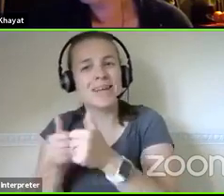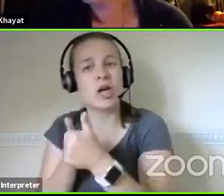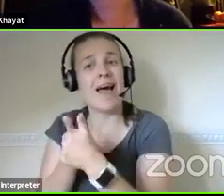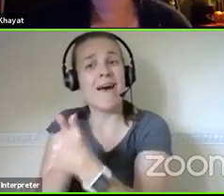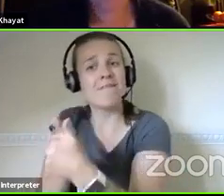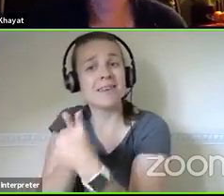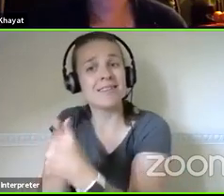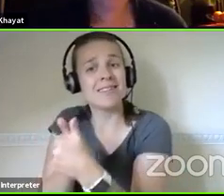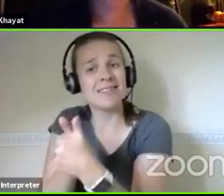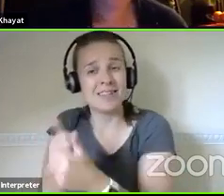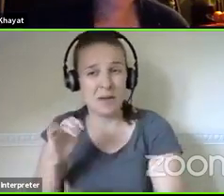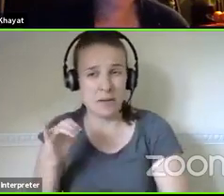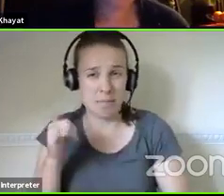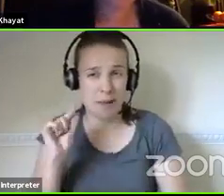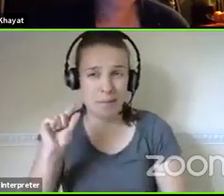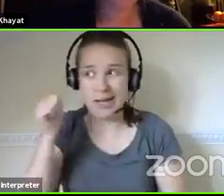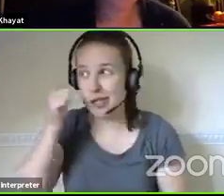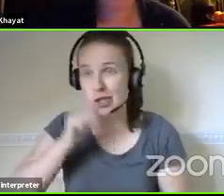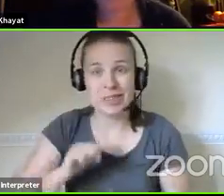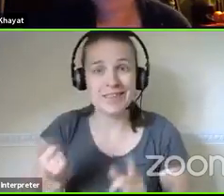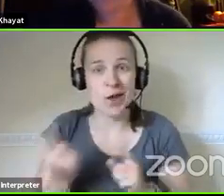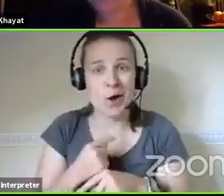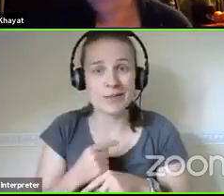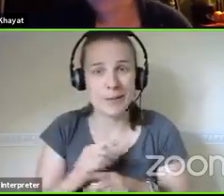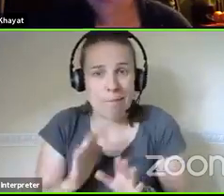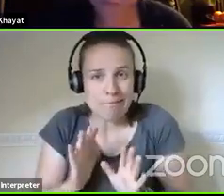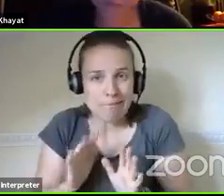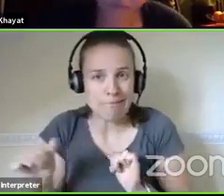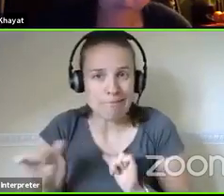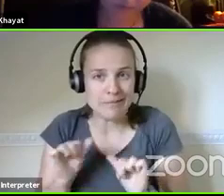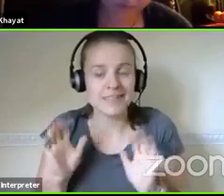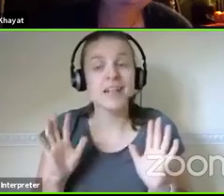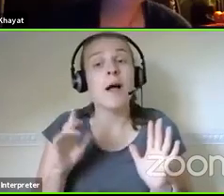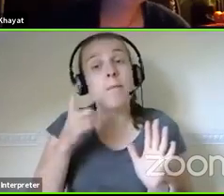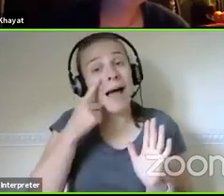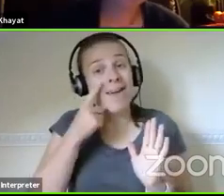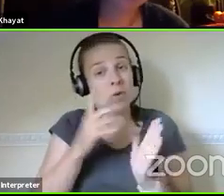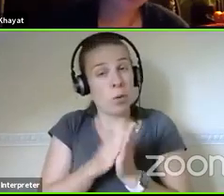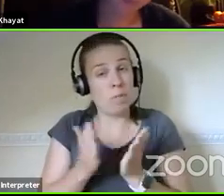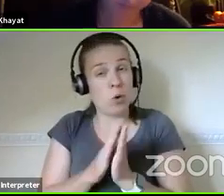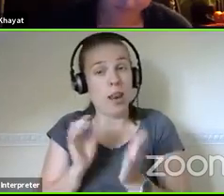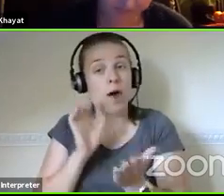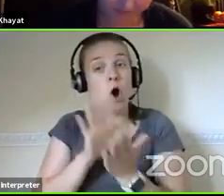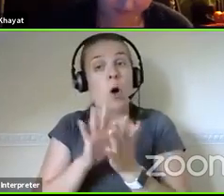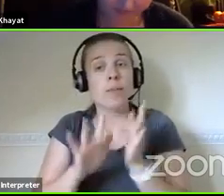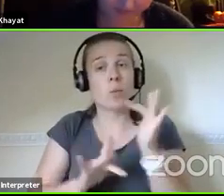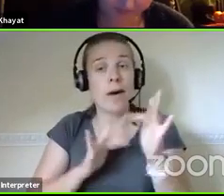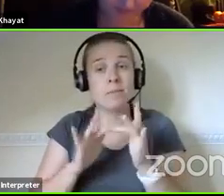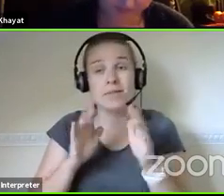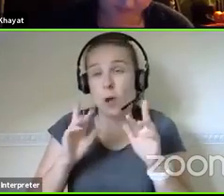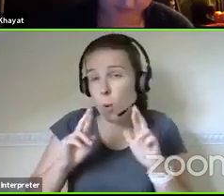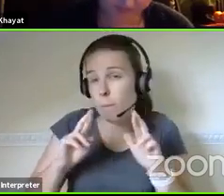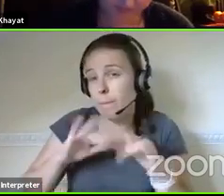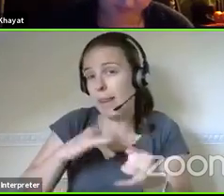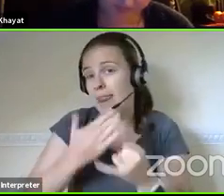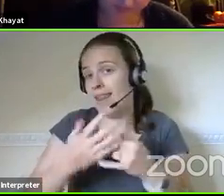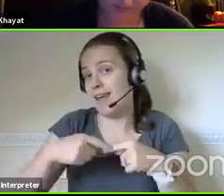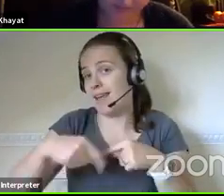maybe that's a cheating answer, but have a look at that booklet, which will be on our website, hopefully by the end of the week.